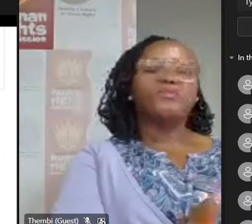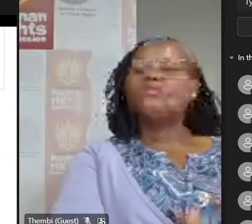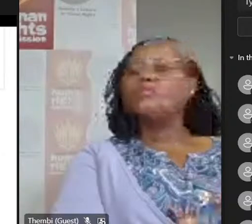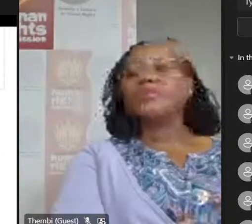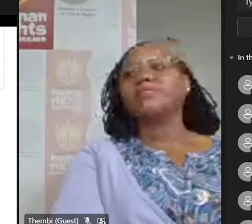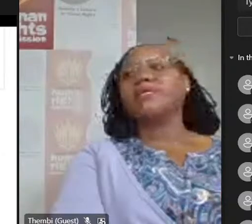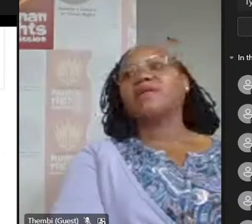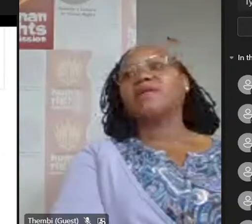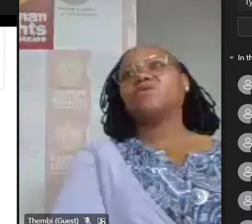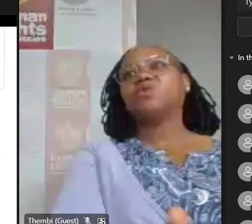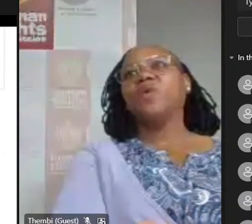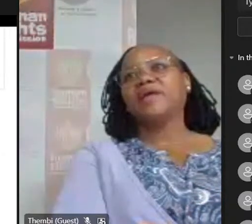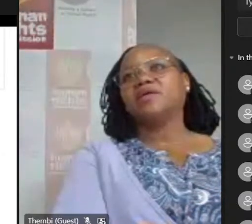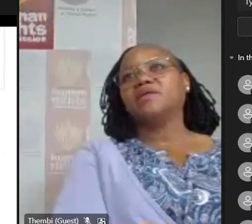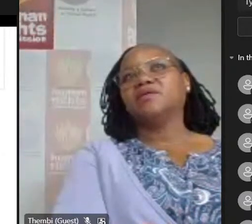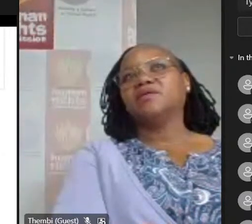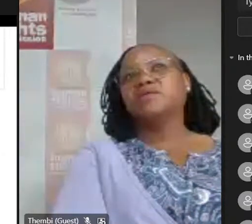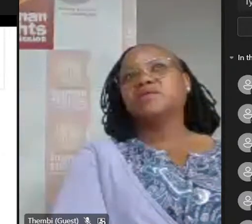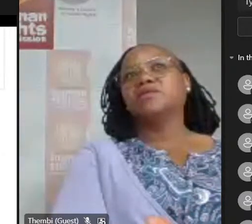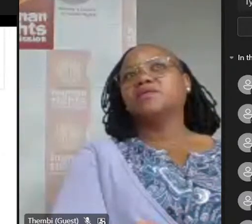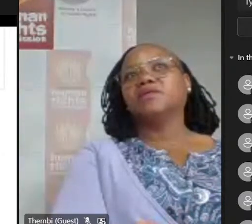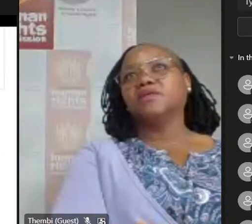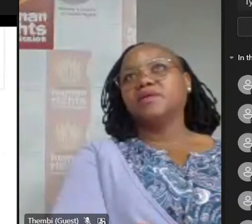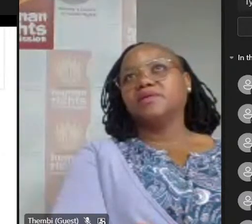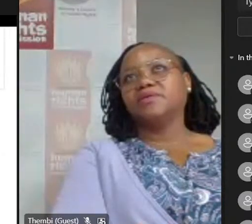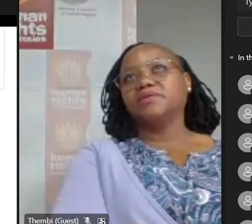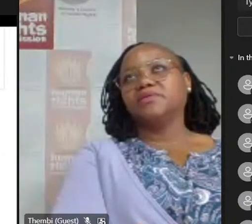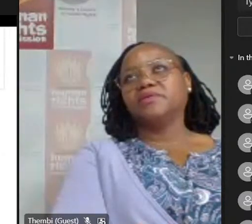the proposals around why,